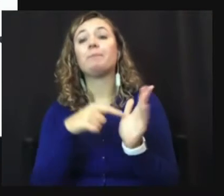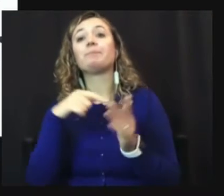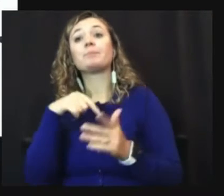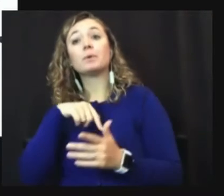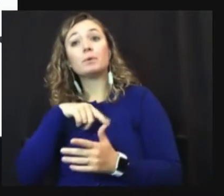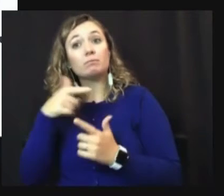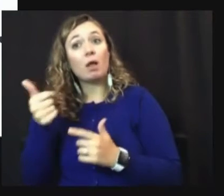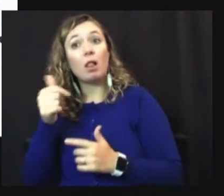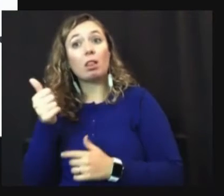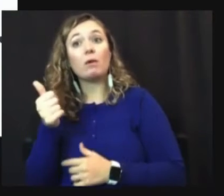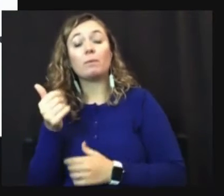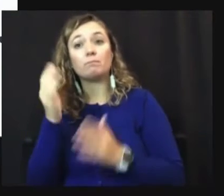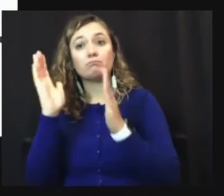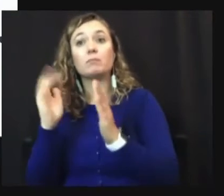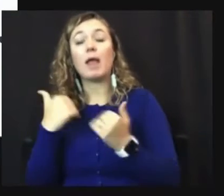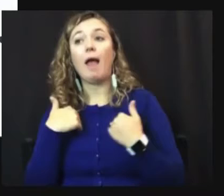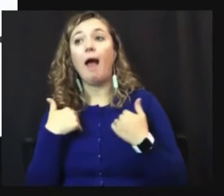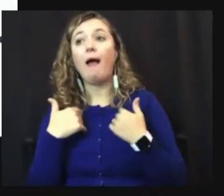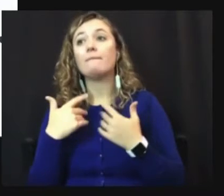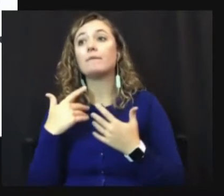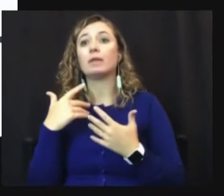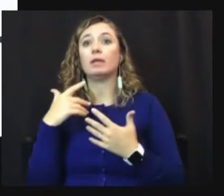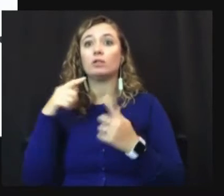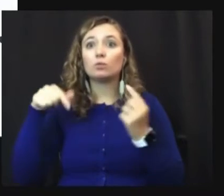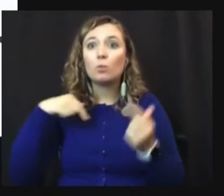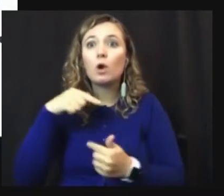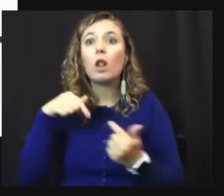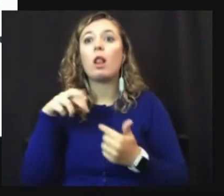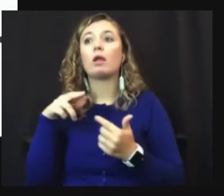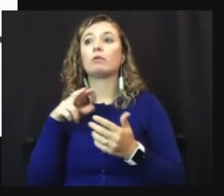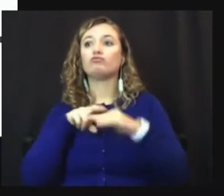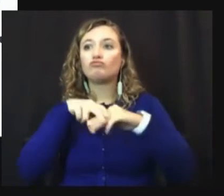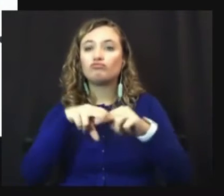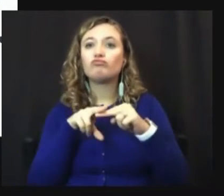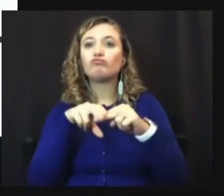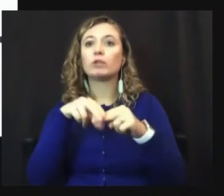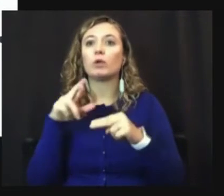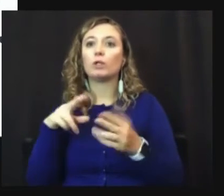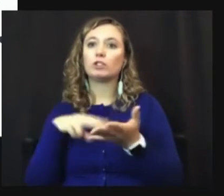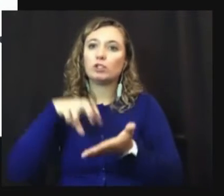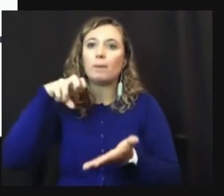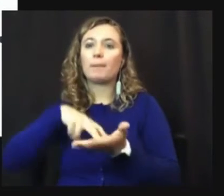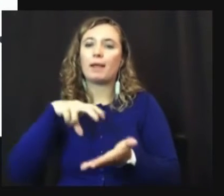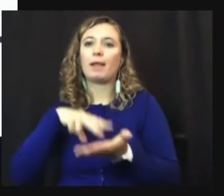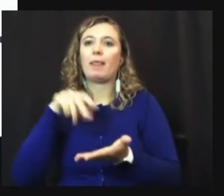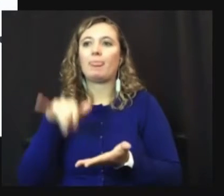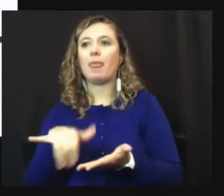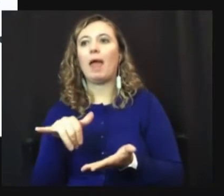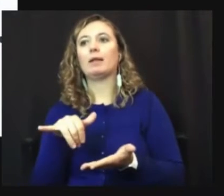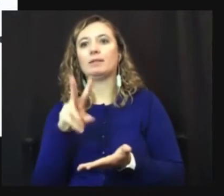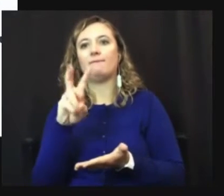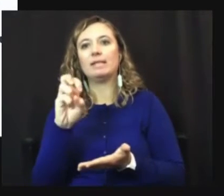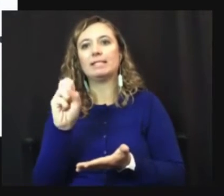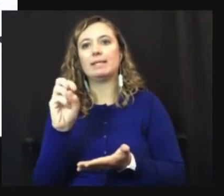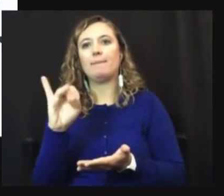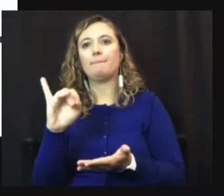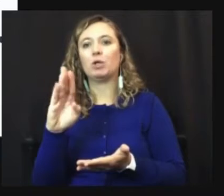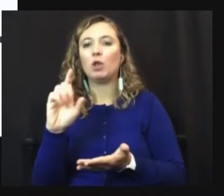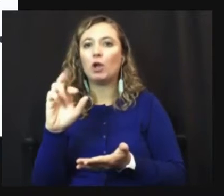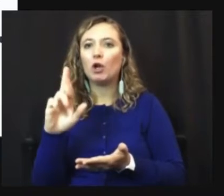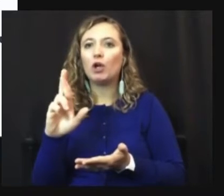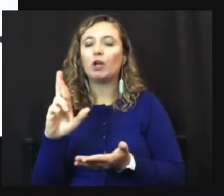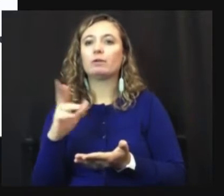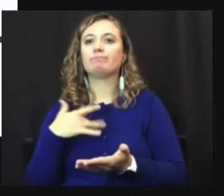jumping. And these stems generally tap into the vestibular sense of balance. When we see someone twirling and